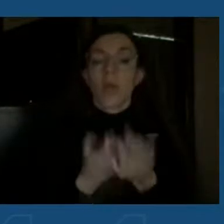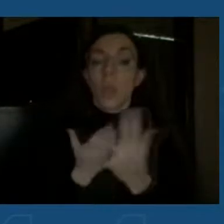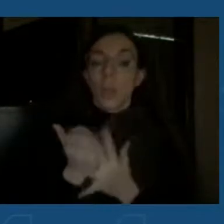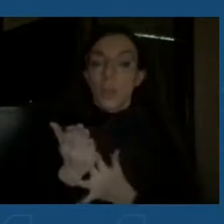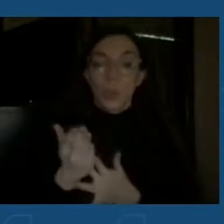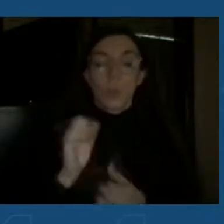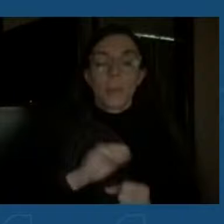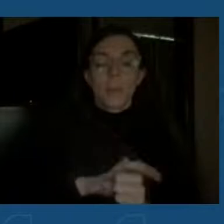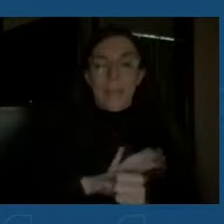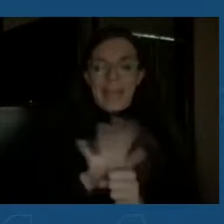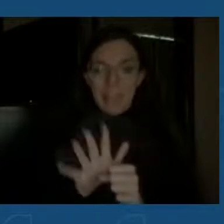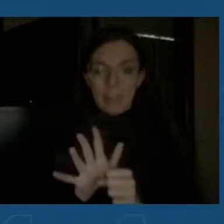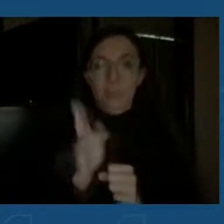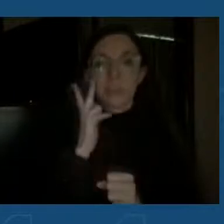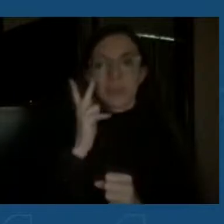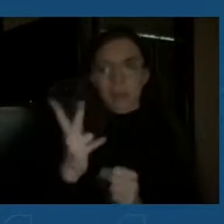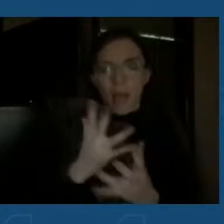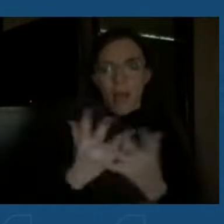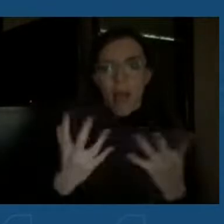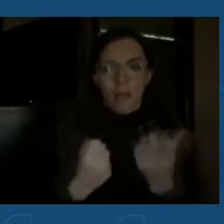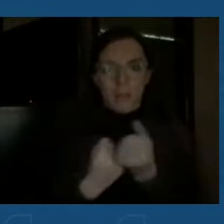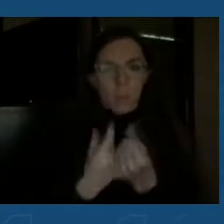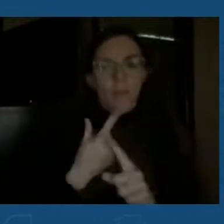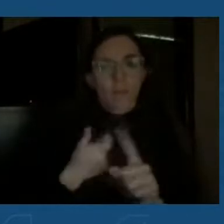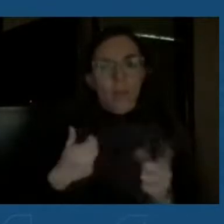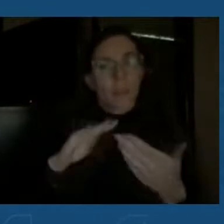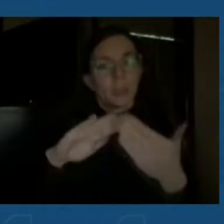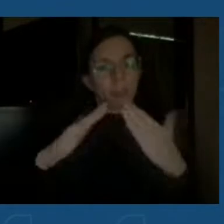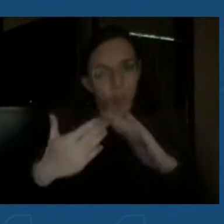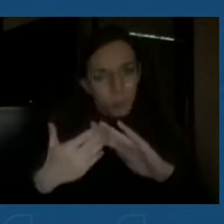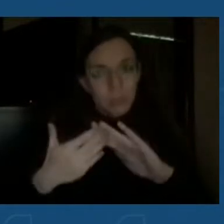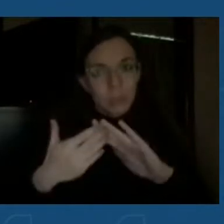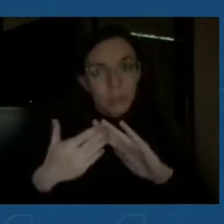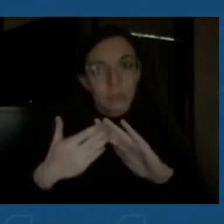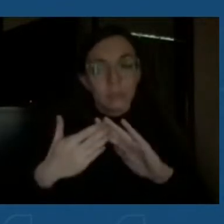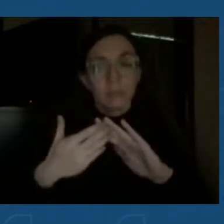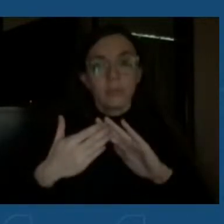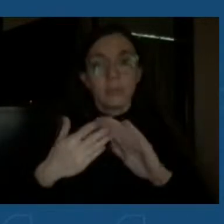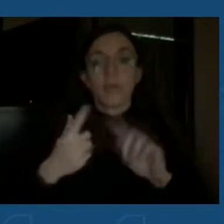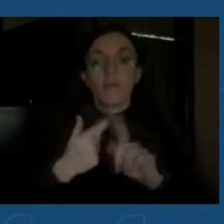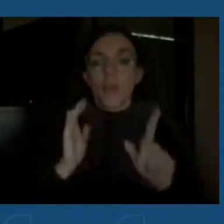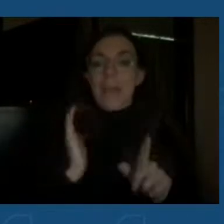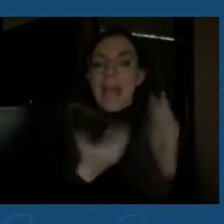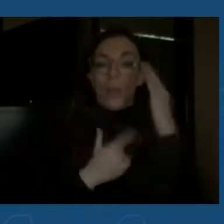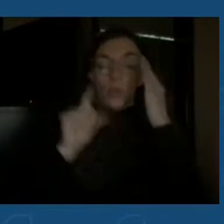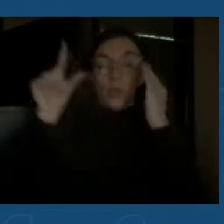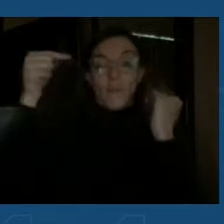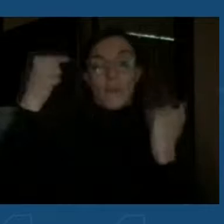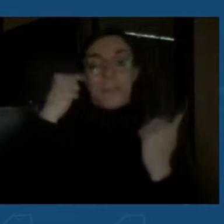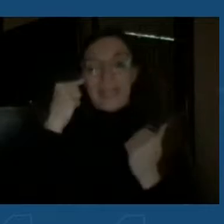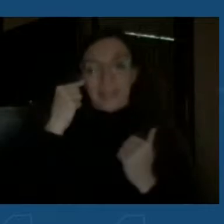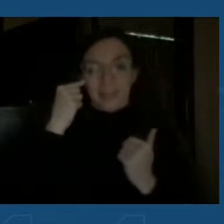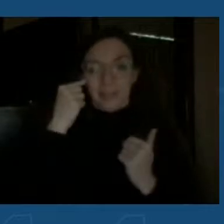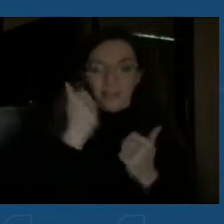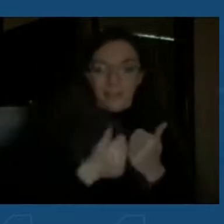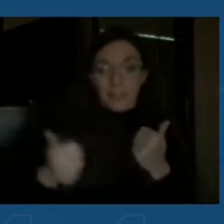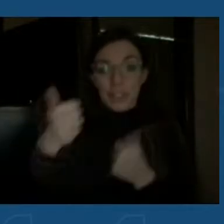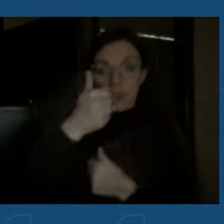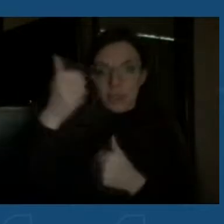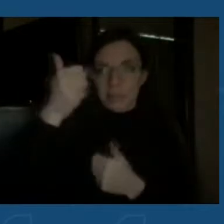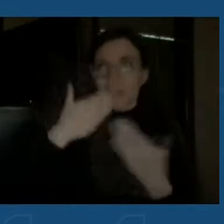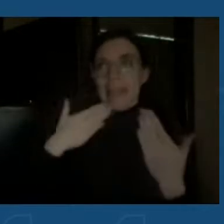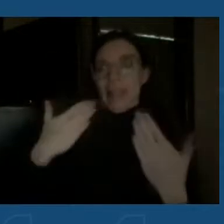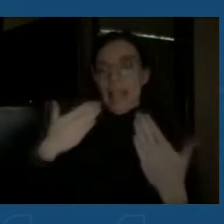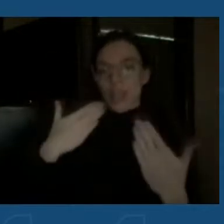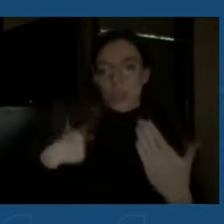seen quite a bit of support from the community, from our government officials. Thank you. We really do appreciate